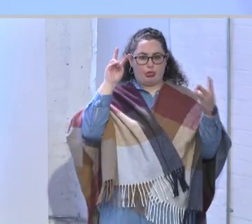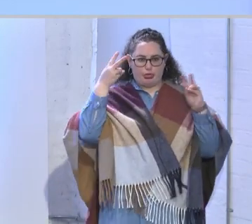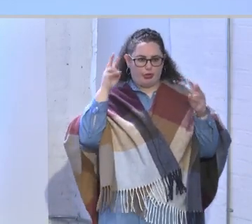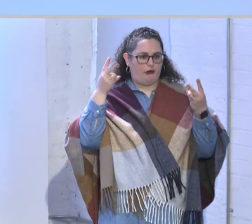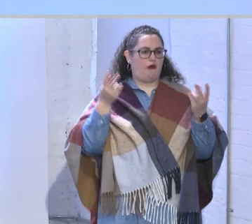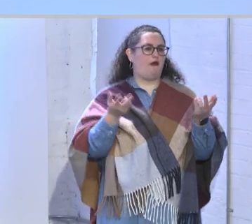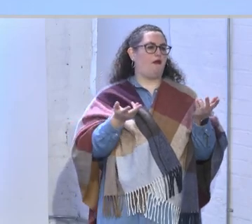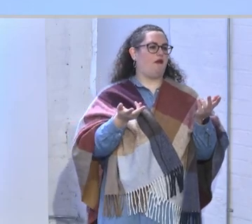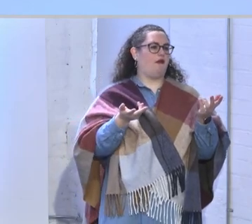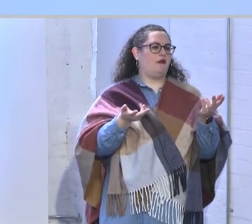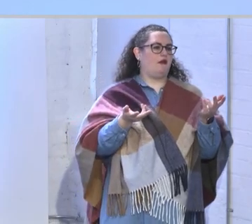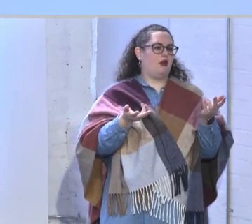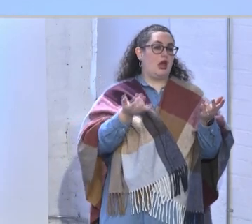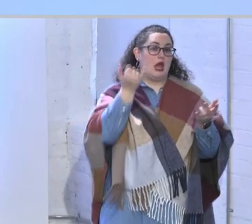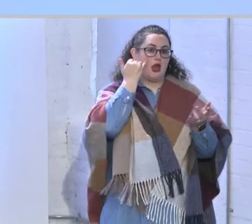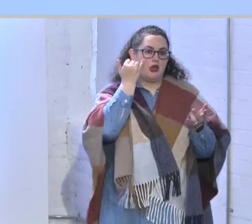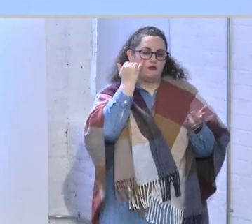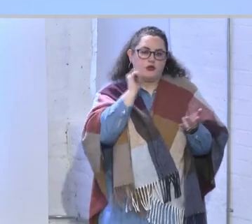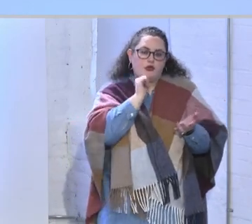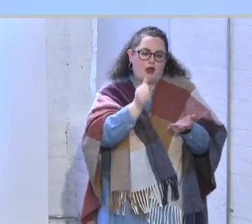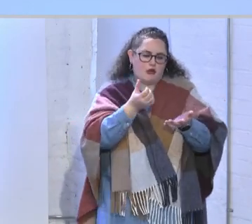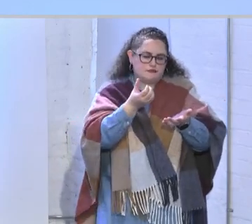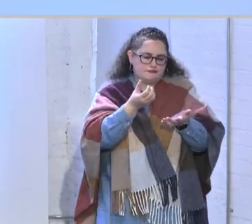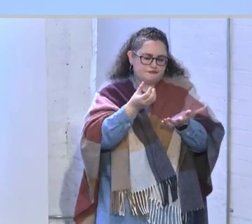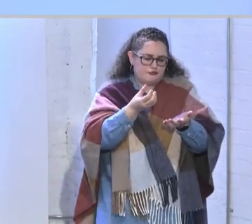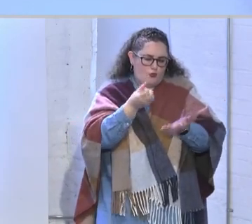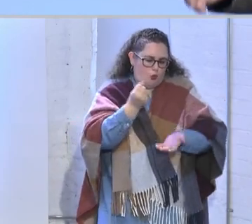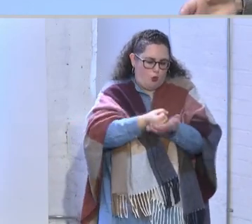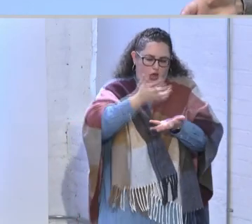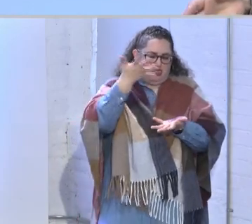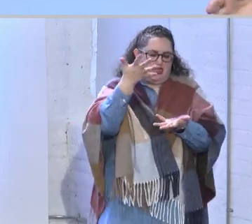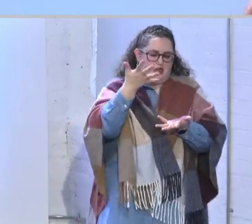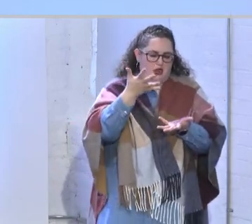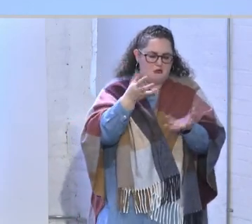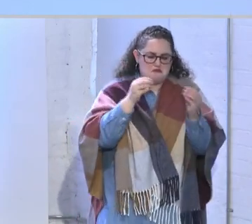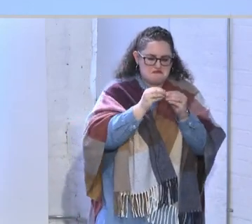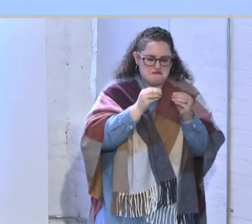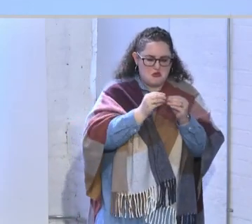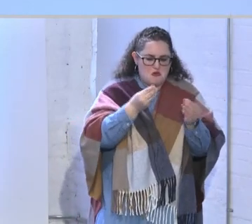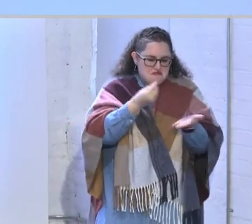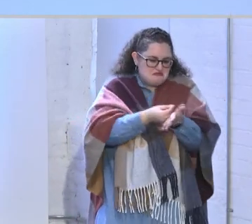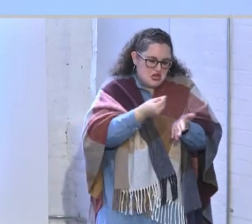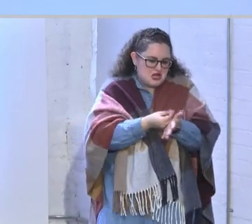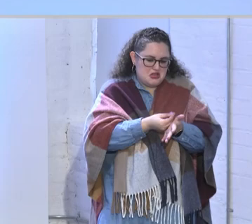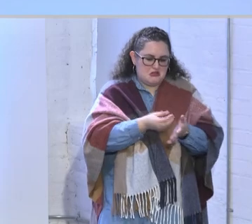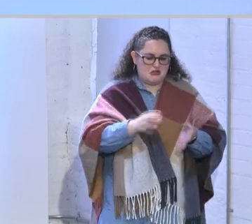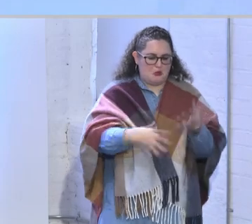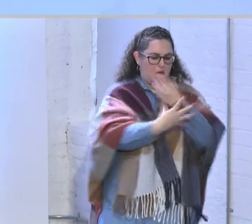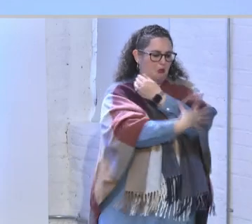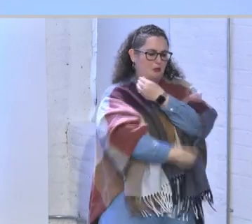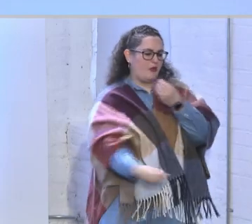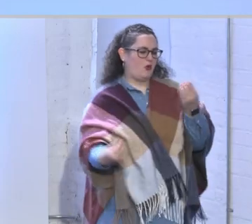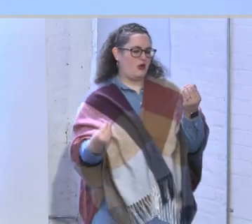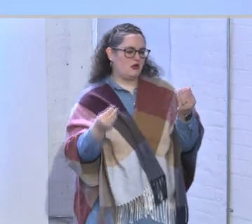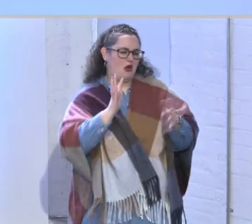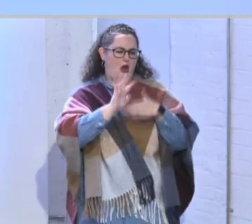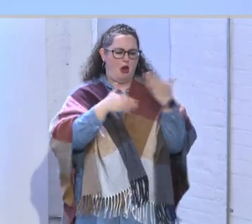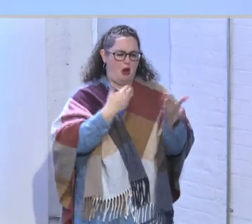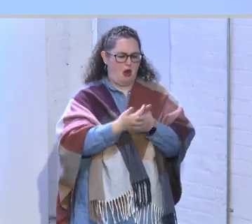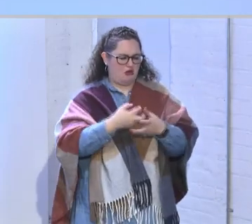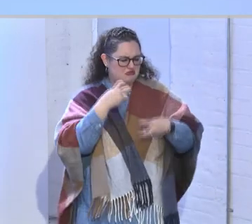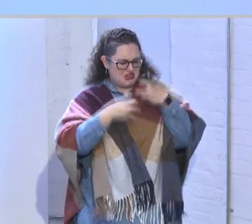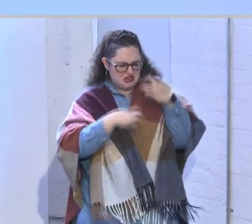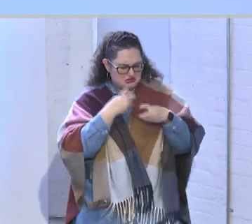misconcept that if you are not financially successful or you're doing something wrong, because God intends you to have all the issues and all